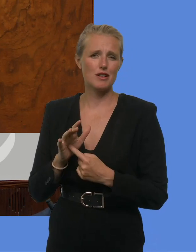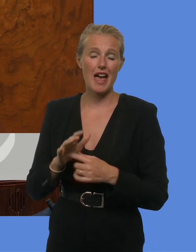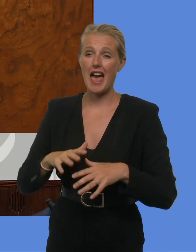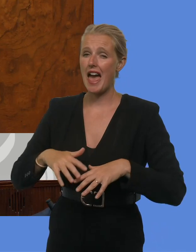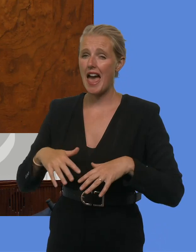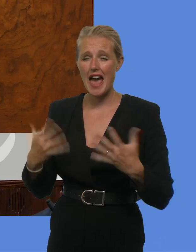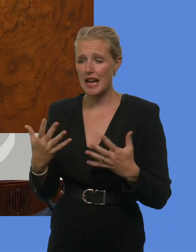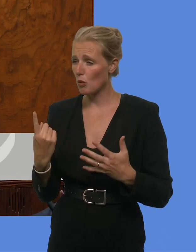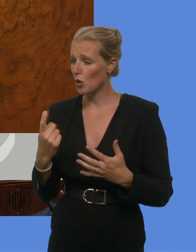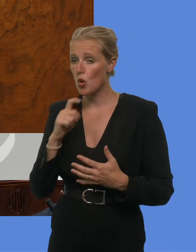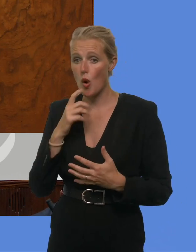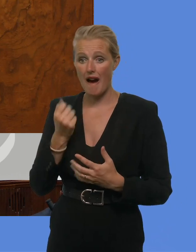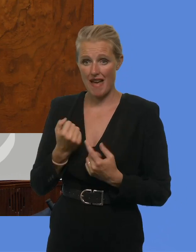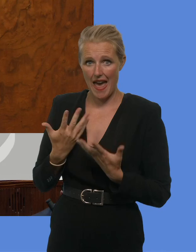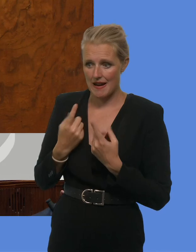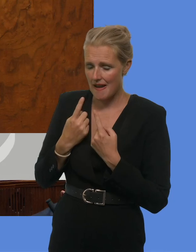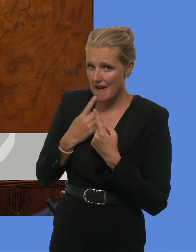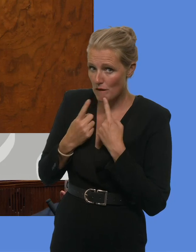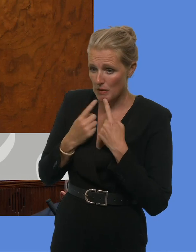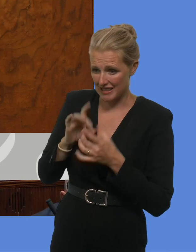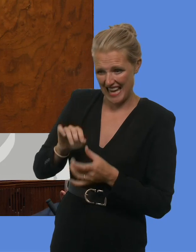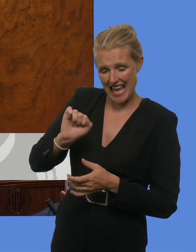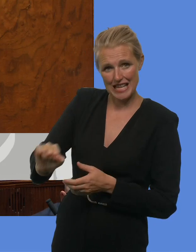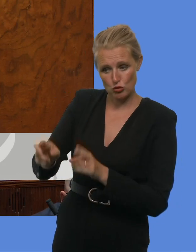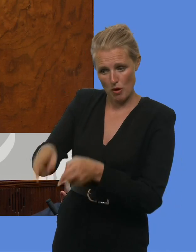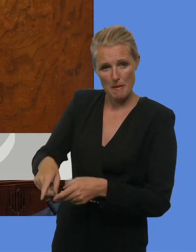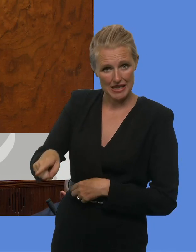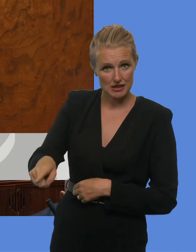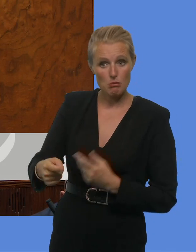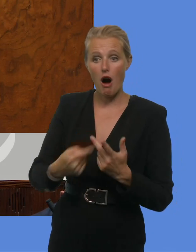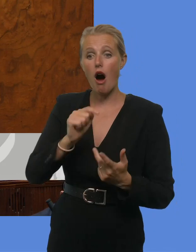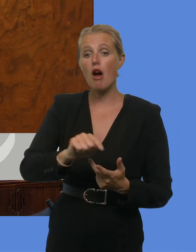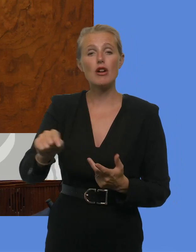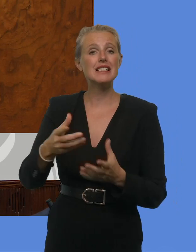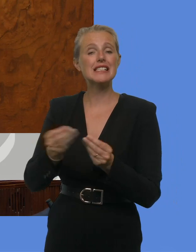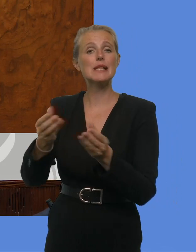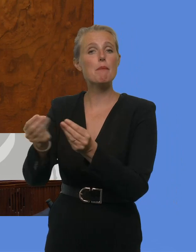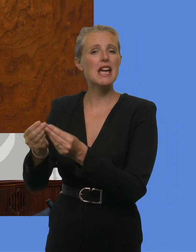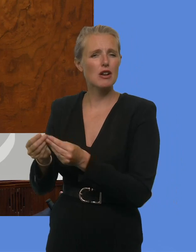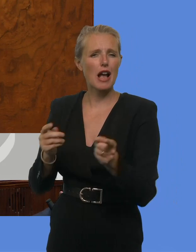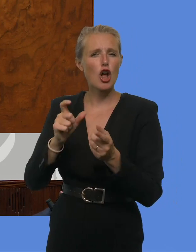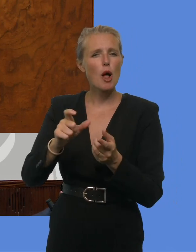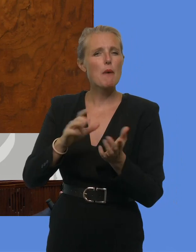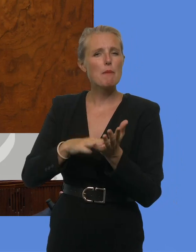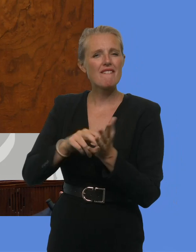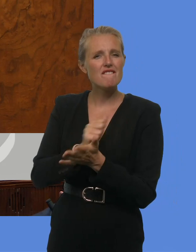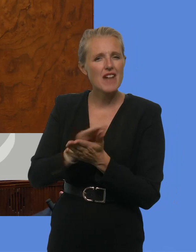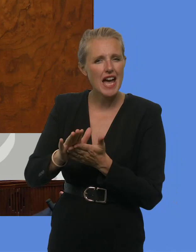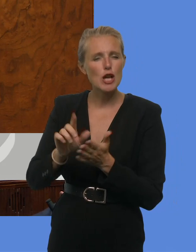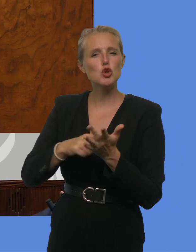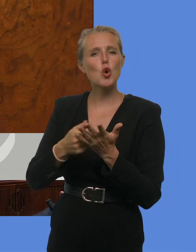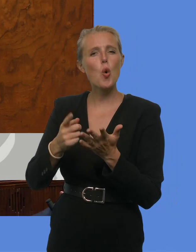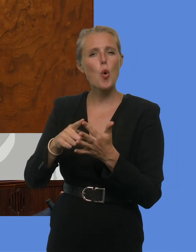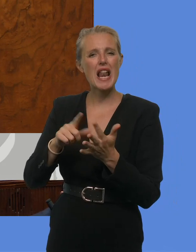holds information in relation to not only his remains but the remains of the other disappeared, and I think of Columba McVeigh and Joe